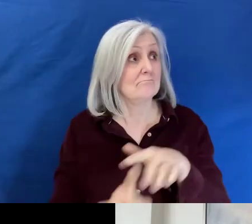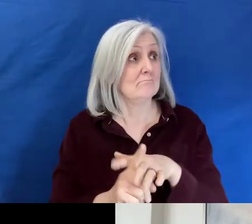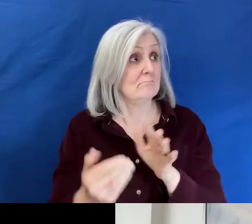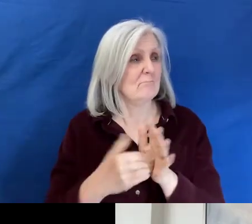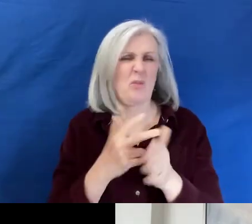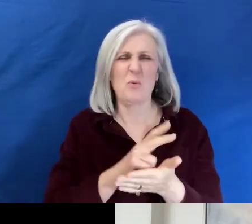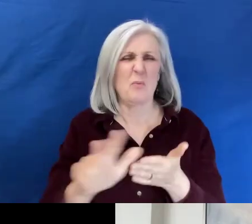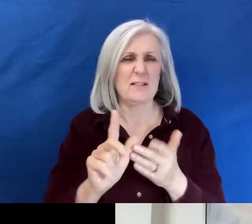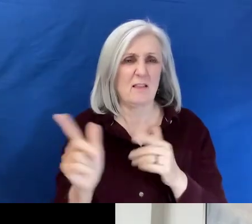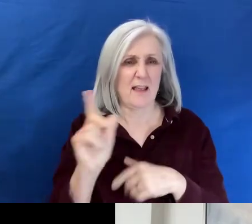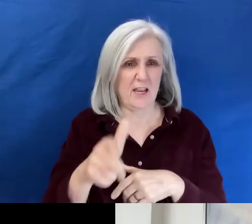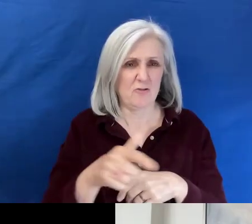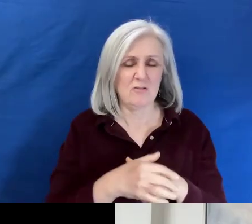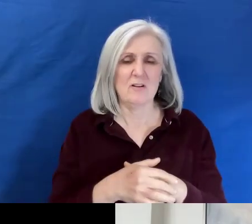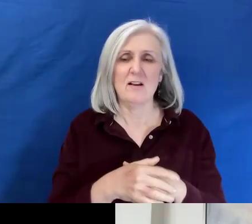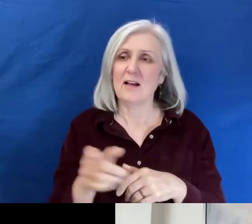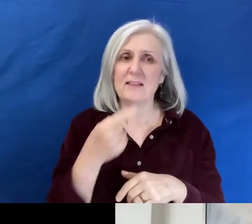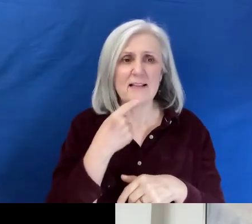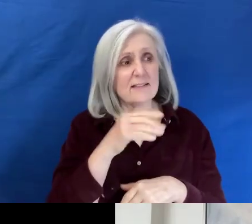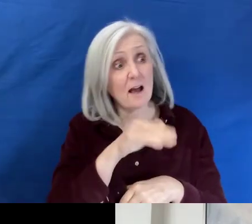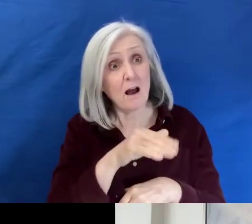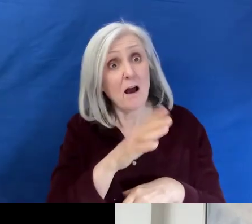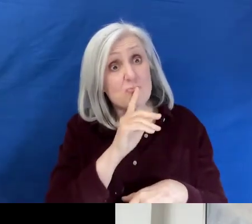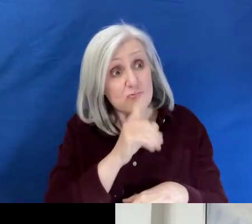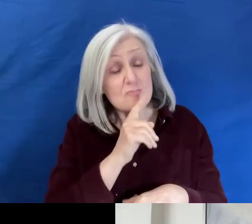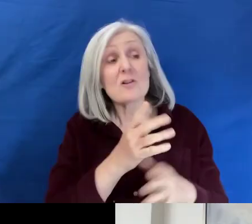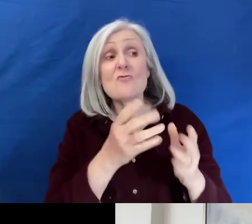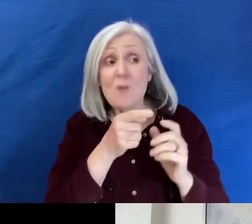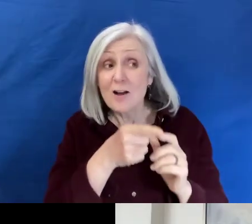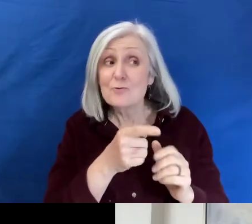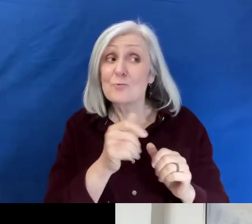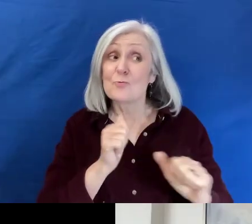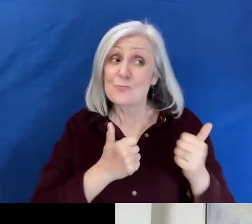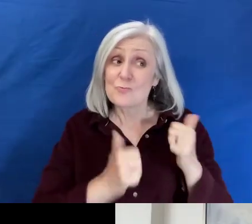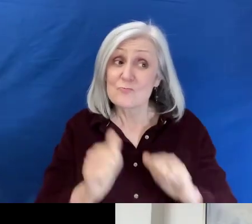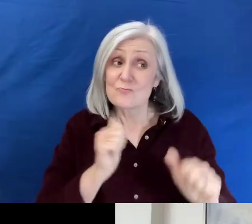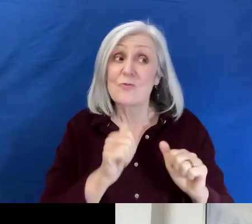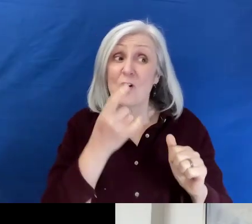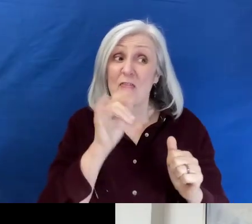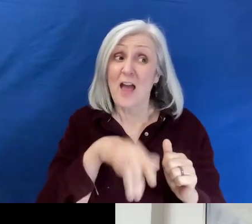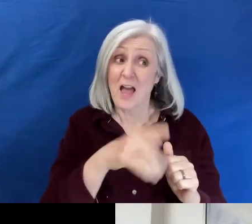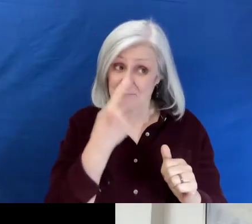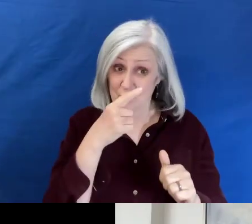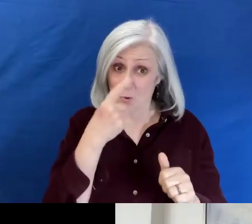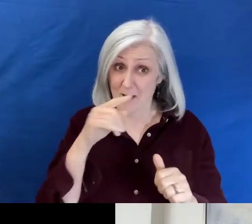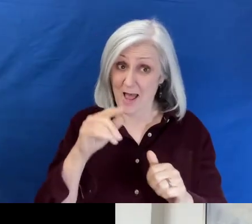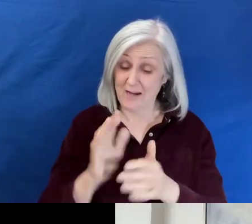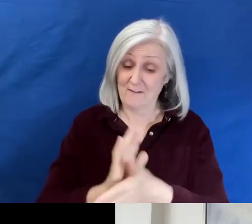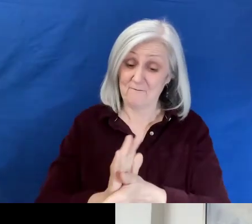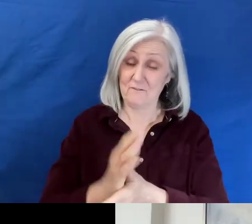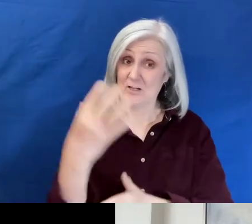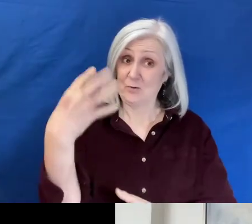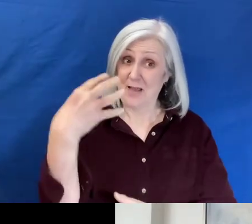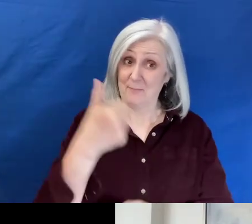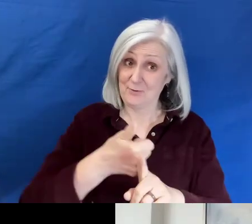later, and they're like, "Hey, like they really want you to audition for this. Could you just put it on tape?" And I was like, "Absolutely, but